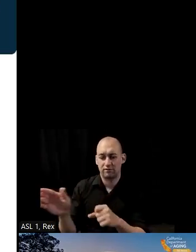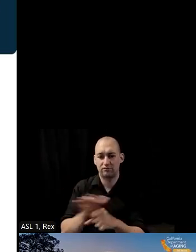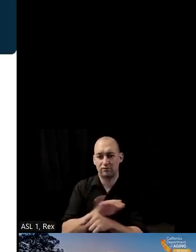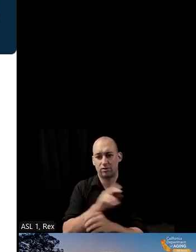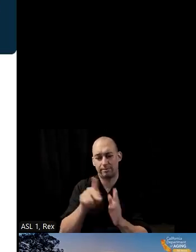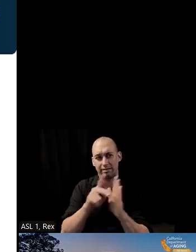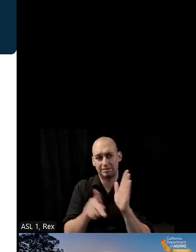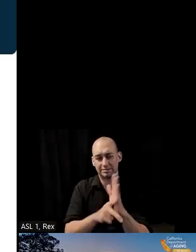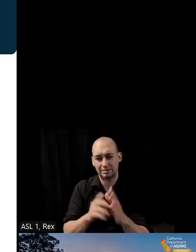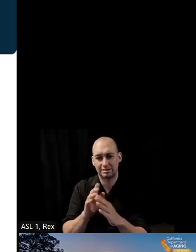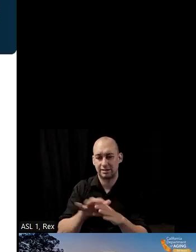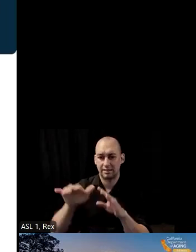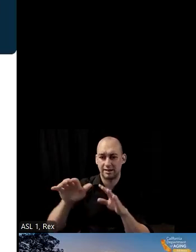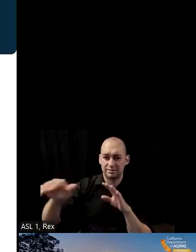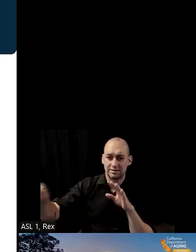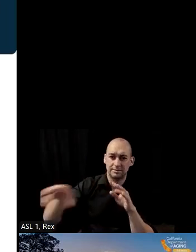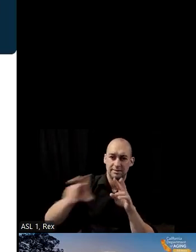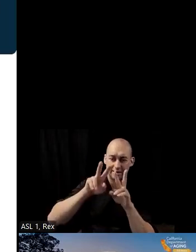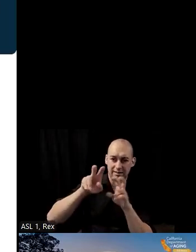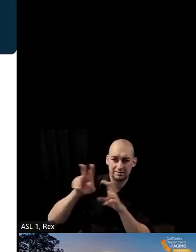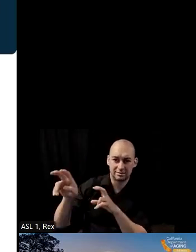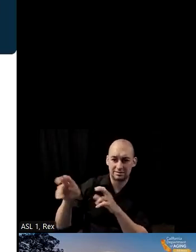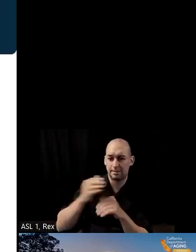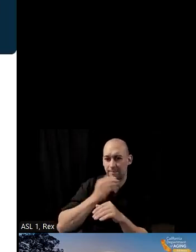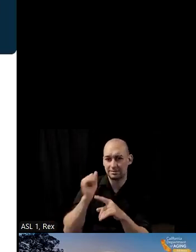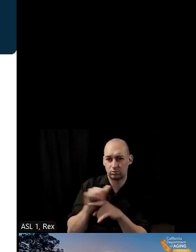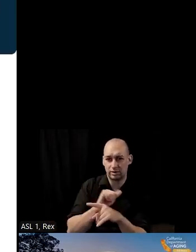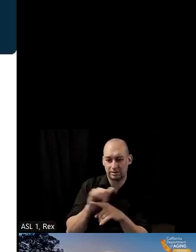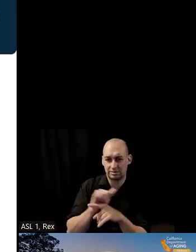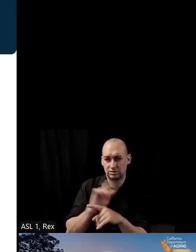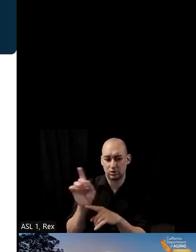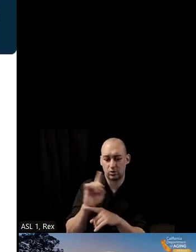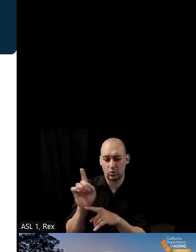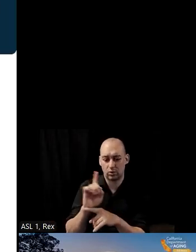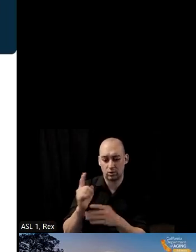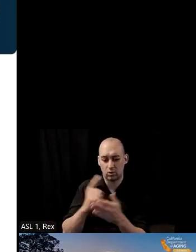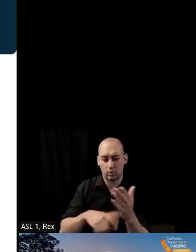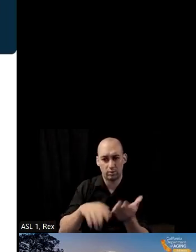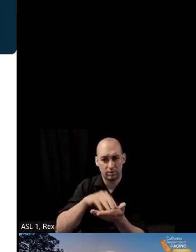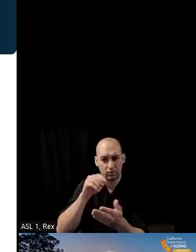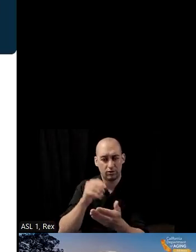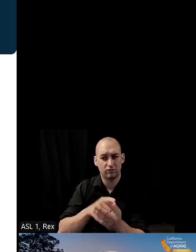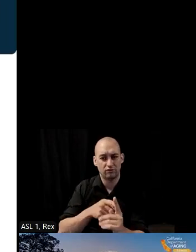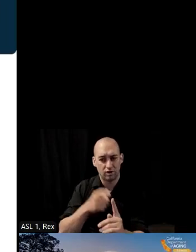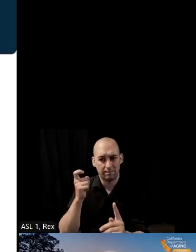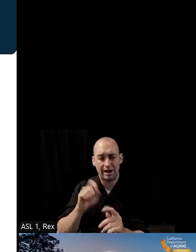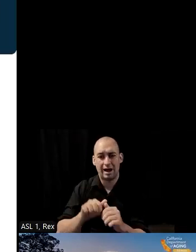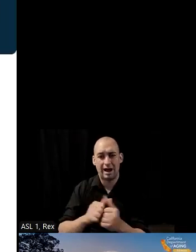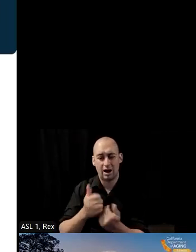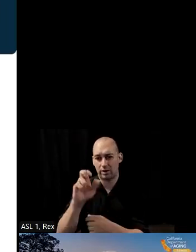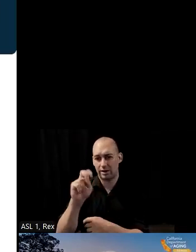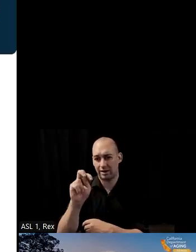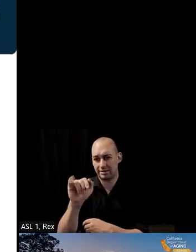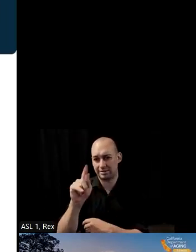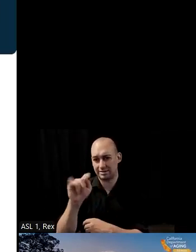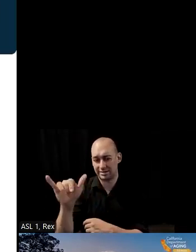analysis across states and best practices of where what we can learn from in terms of how other states